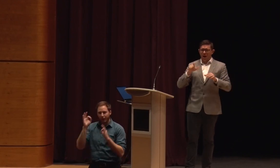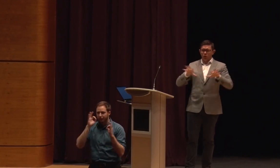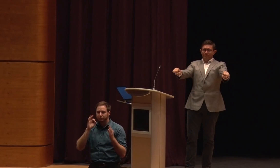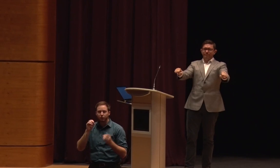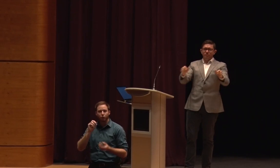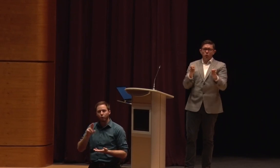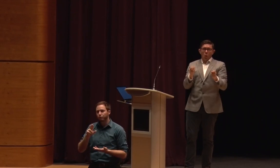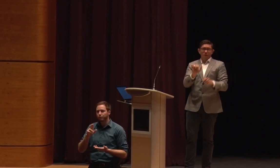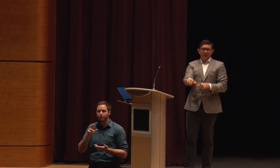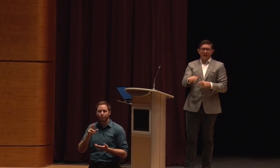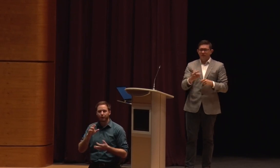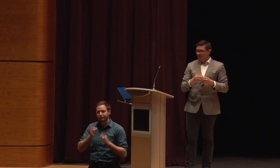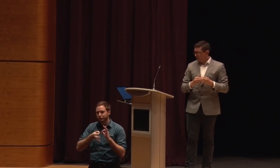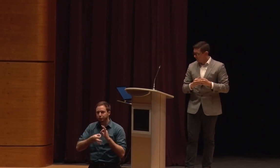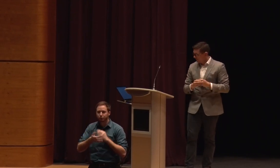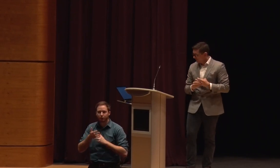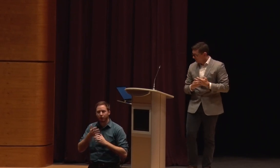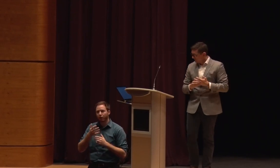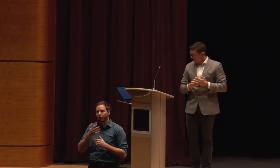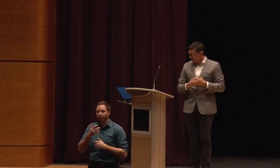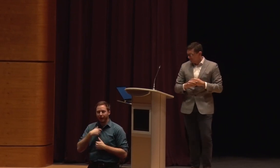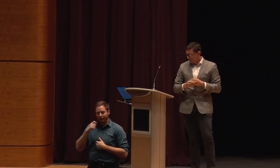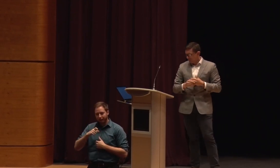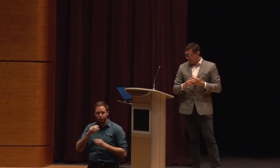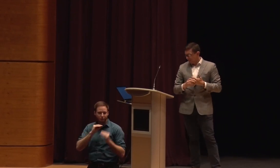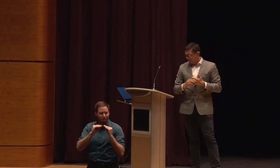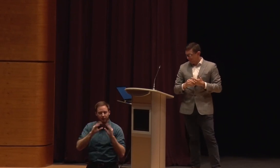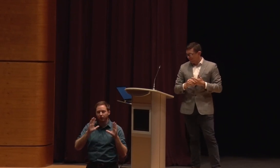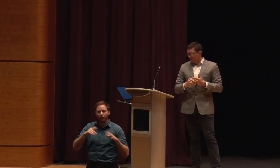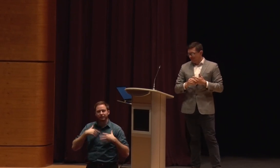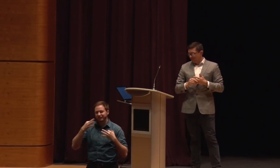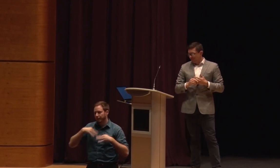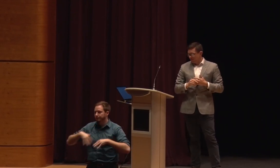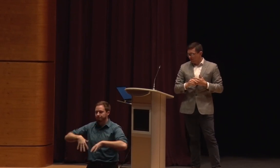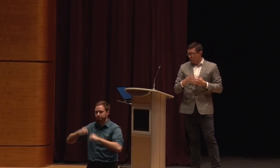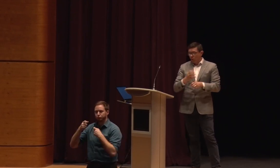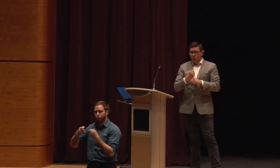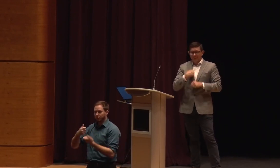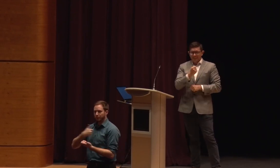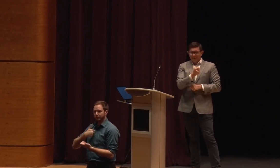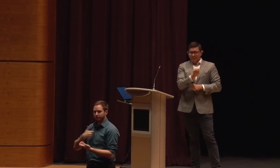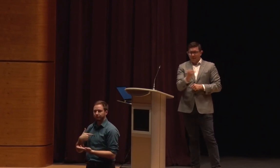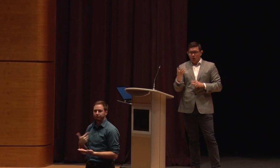would be misinterpretations, and I just had to take control of that.